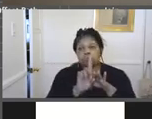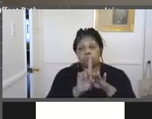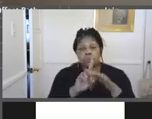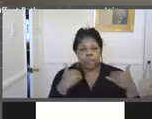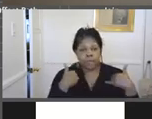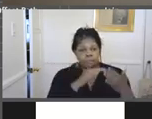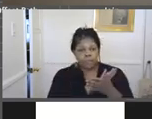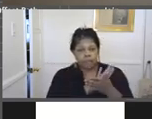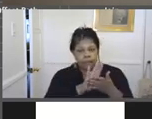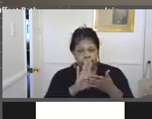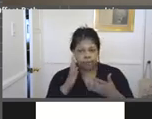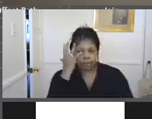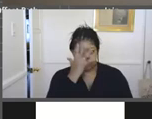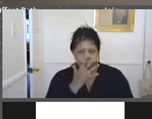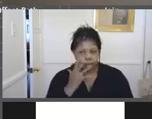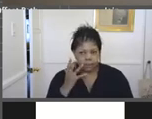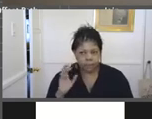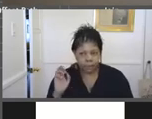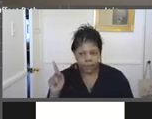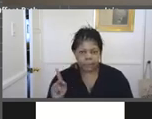here. Okay, so